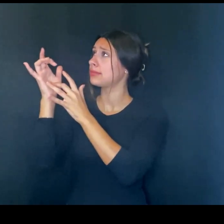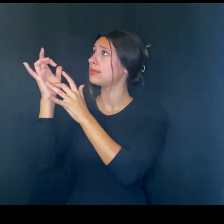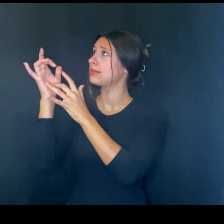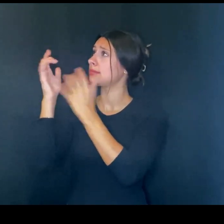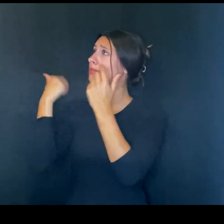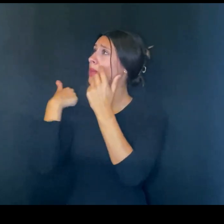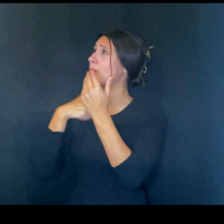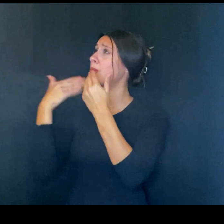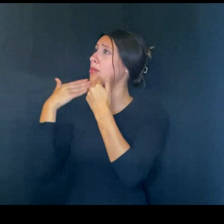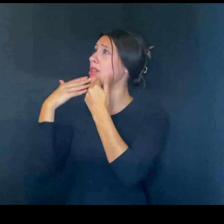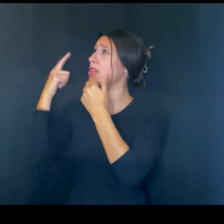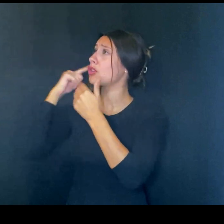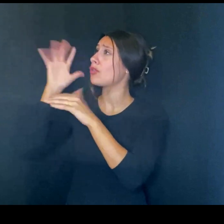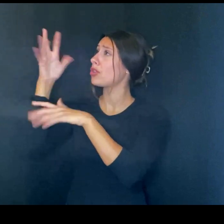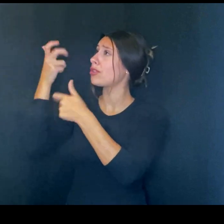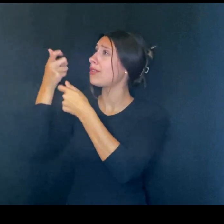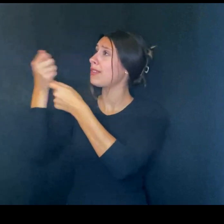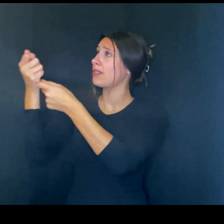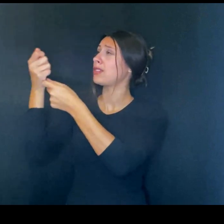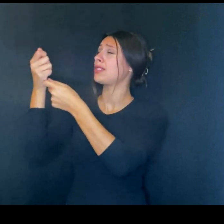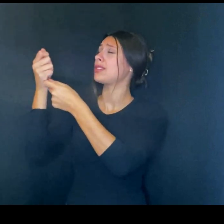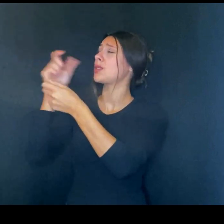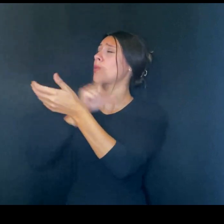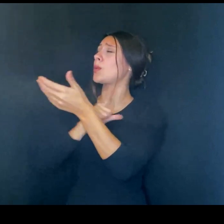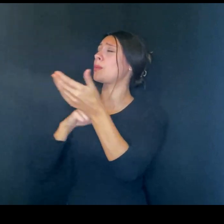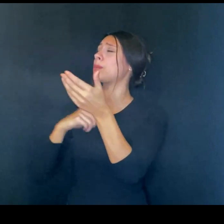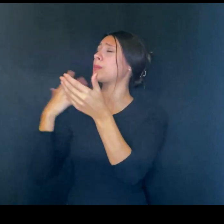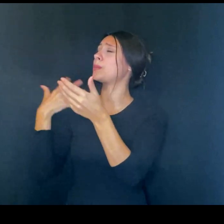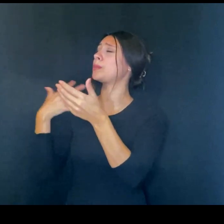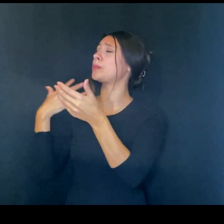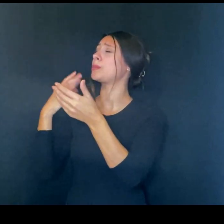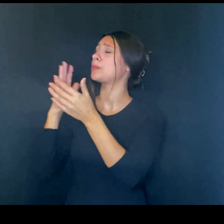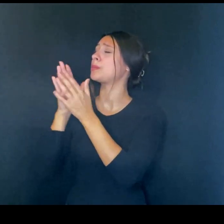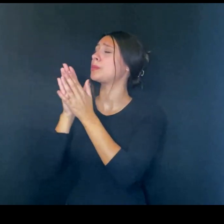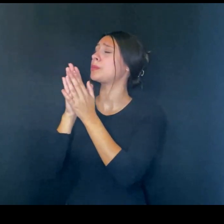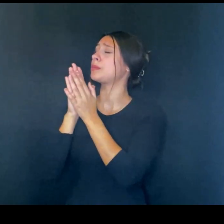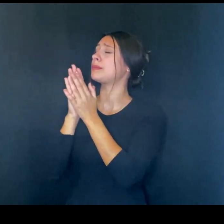We thank you, God, for your faithfulness, oh Lord.